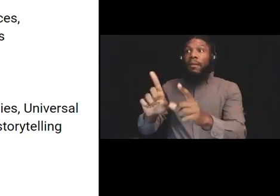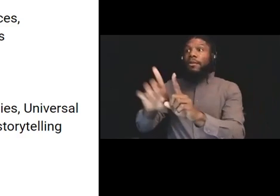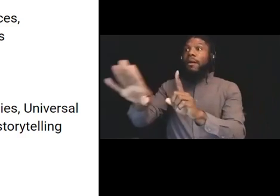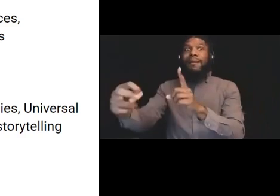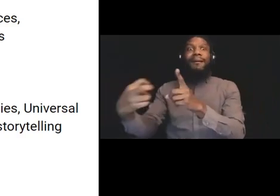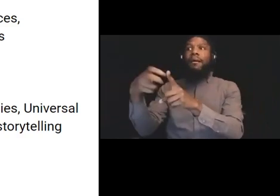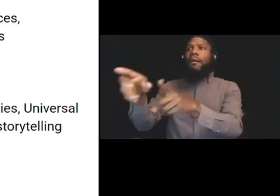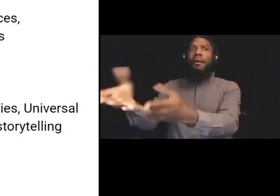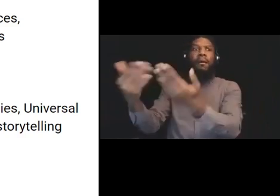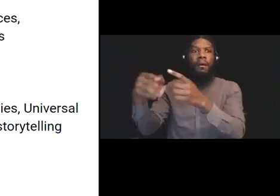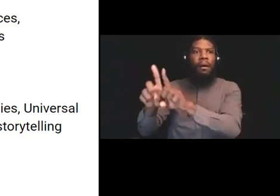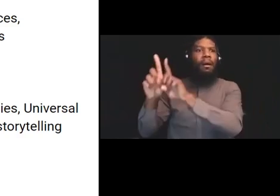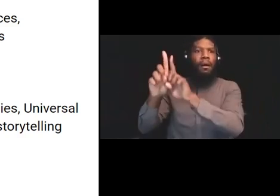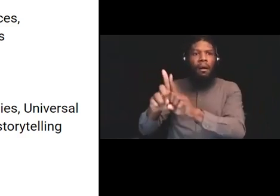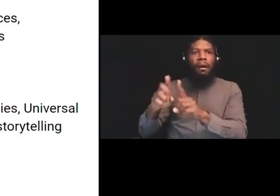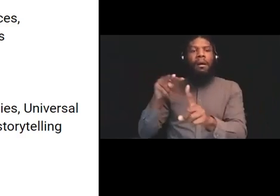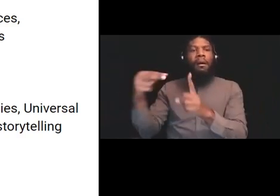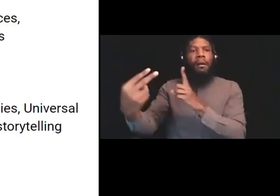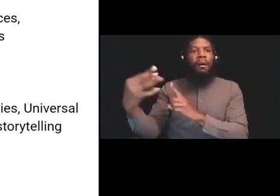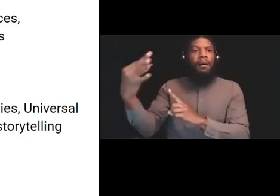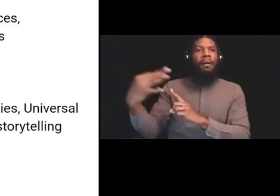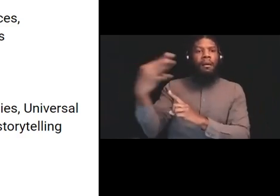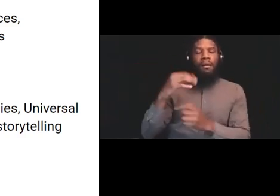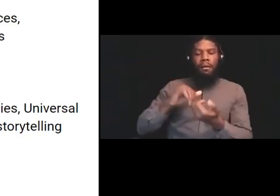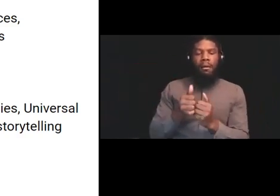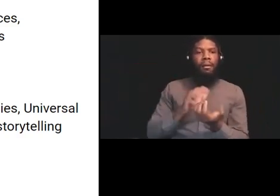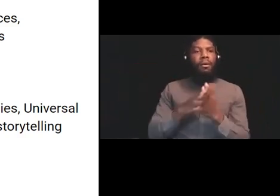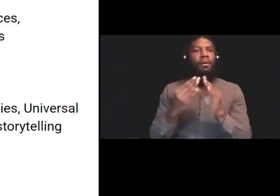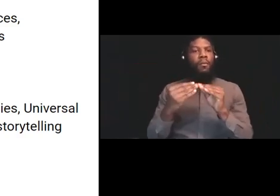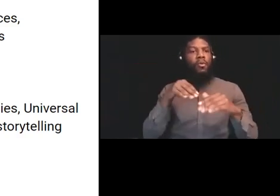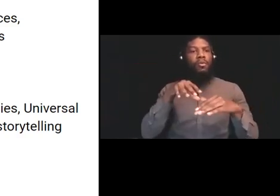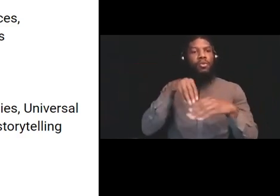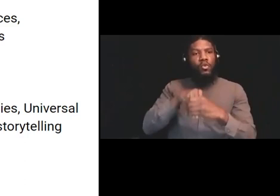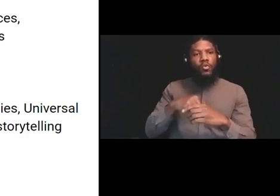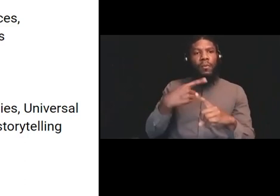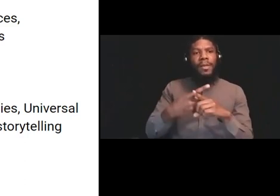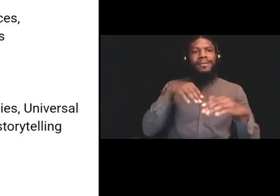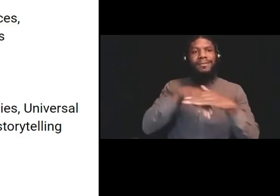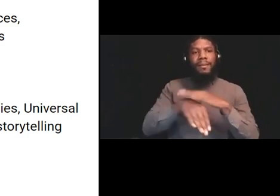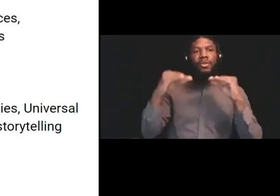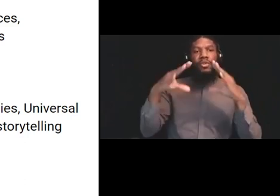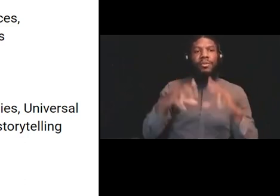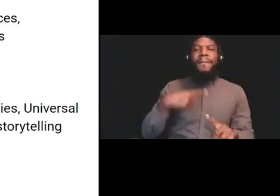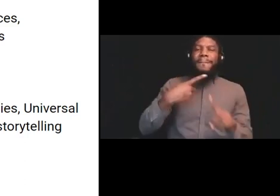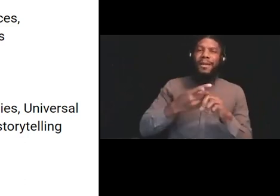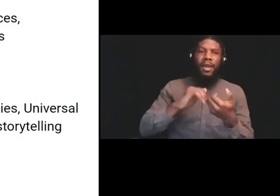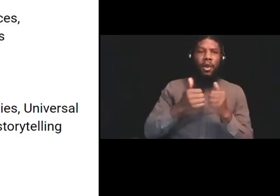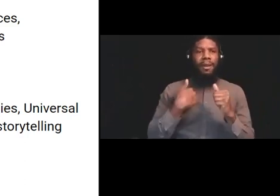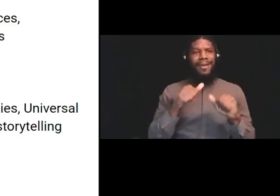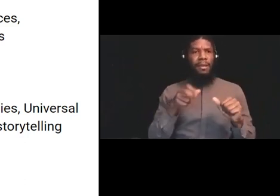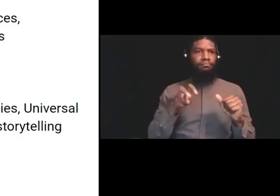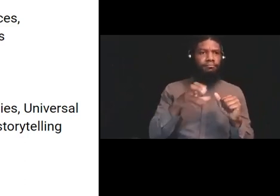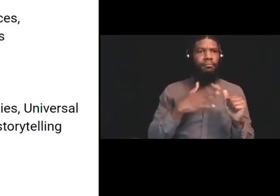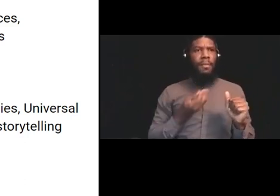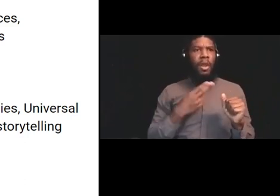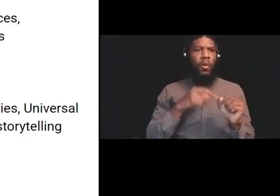new perspectives on how to be an inclusive and accessible teacher, but also to find my own way in